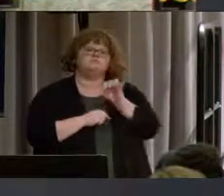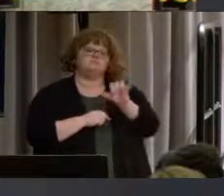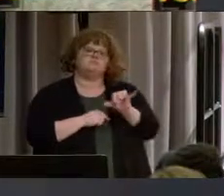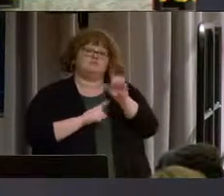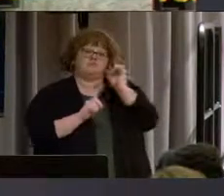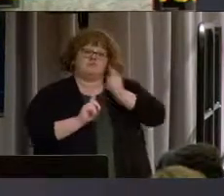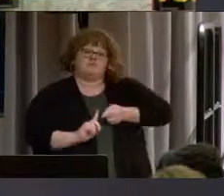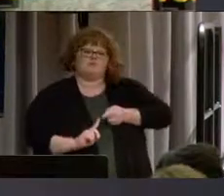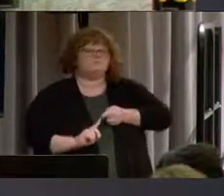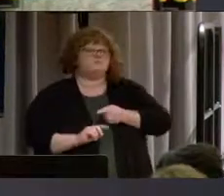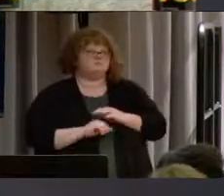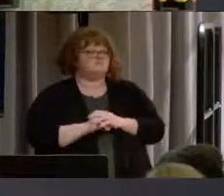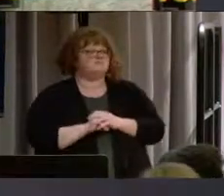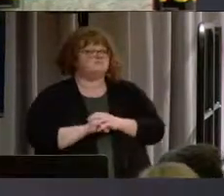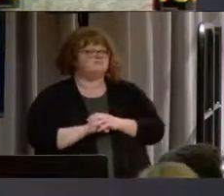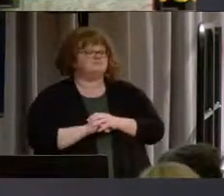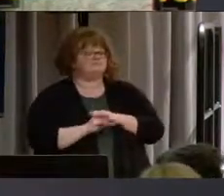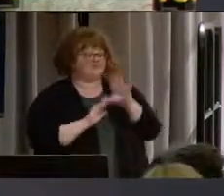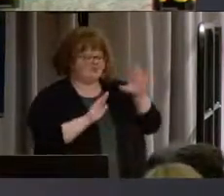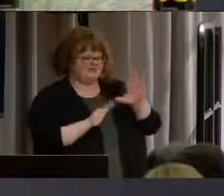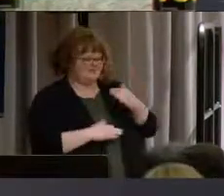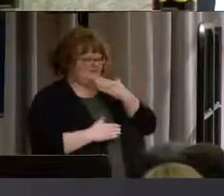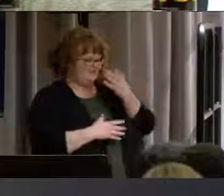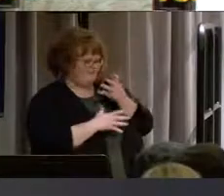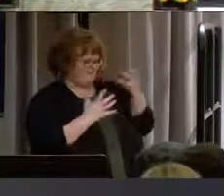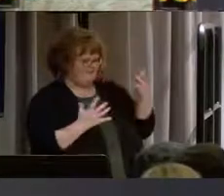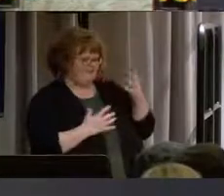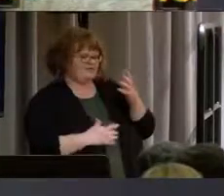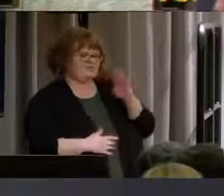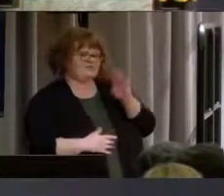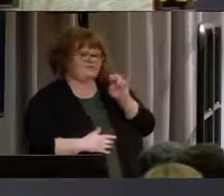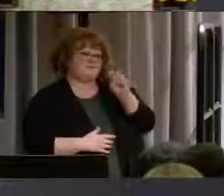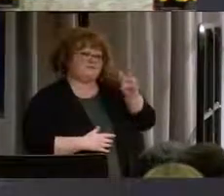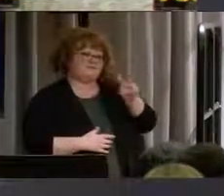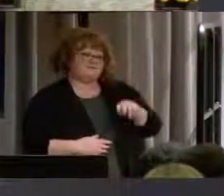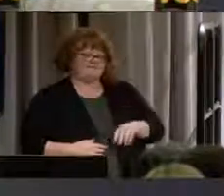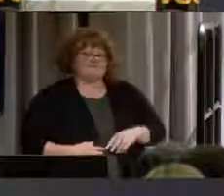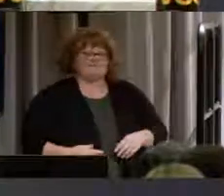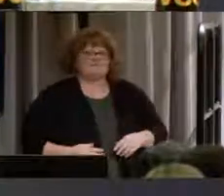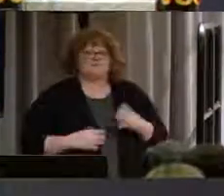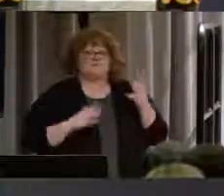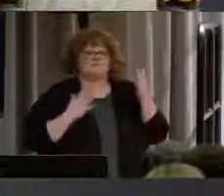would share. Excellent. Thank you very much, Beth.